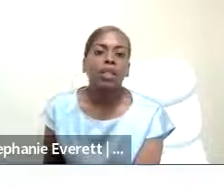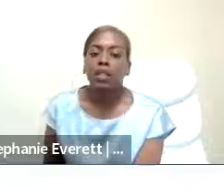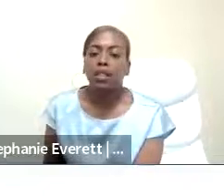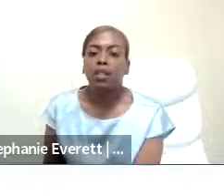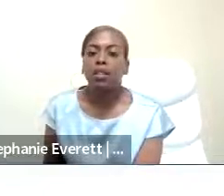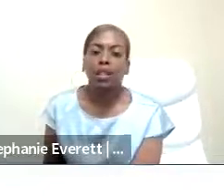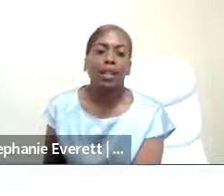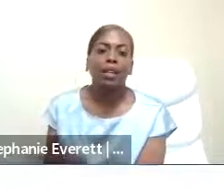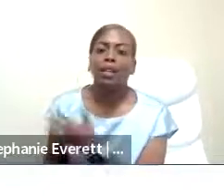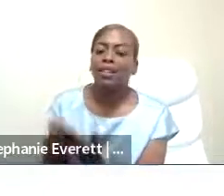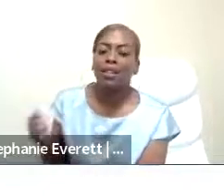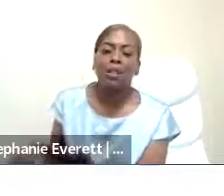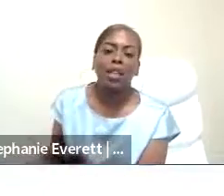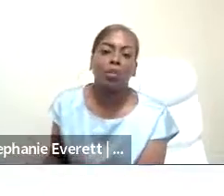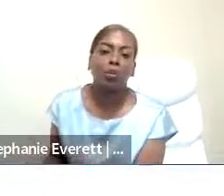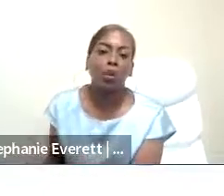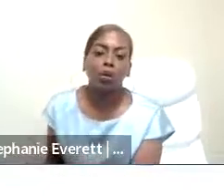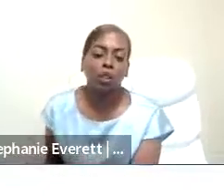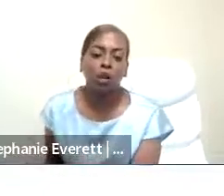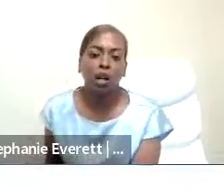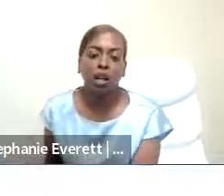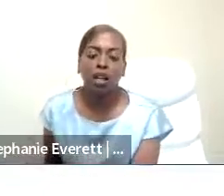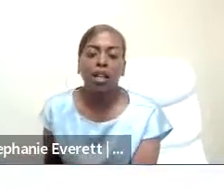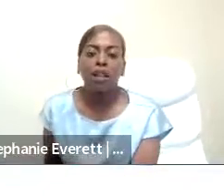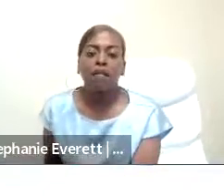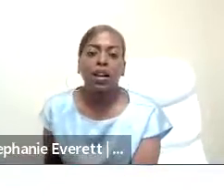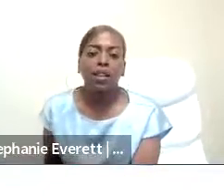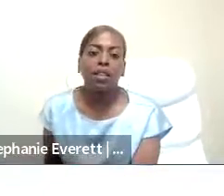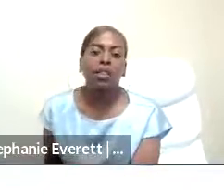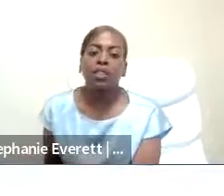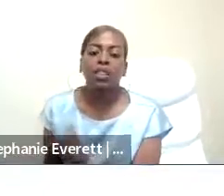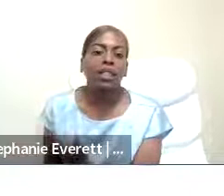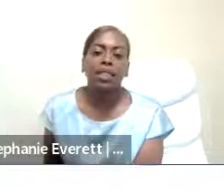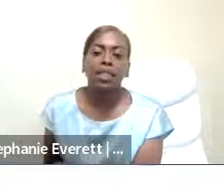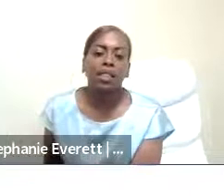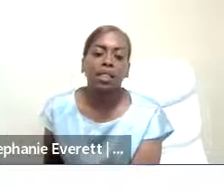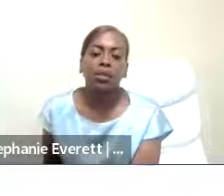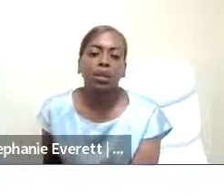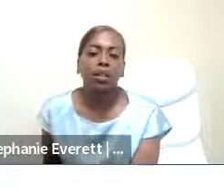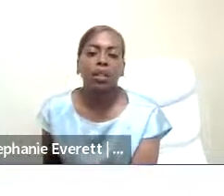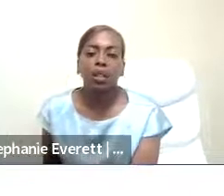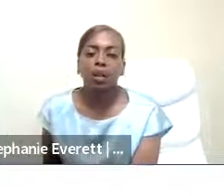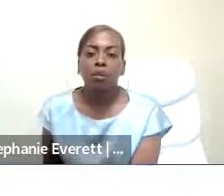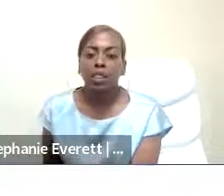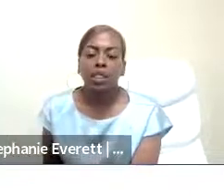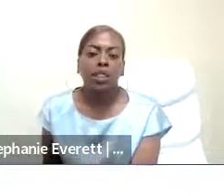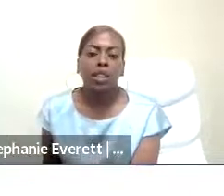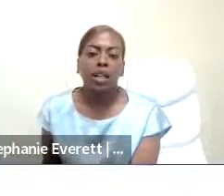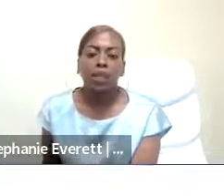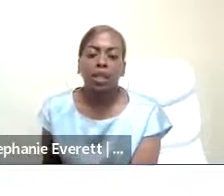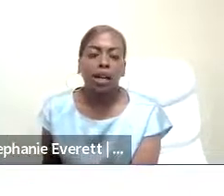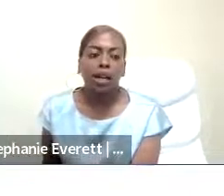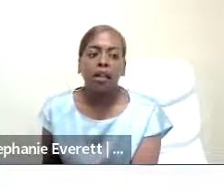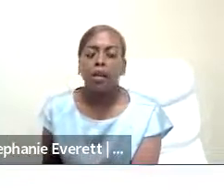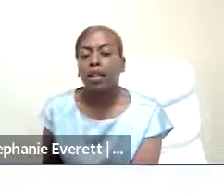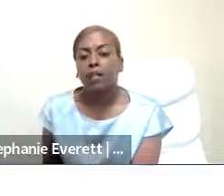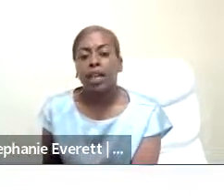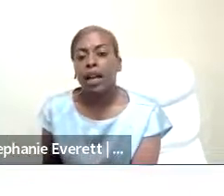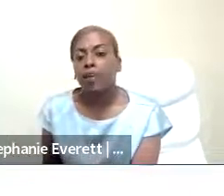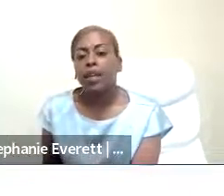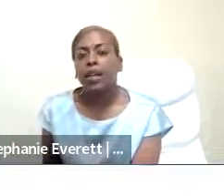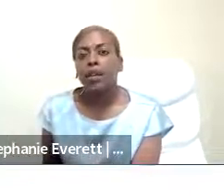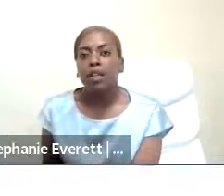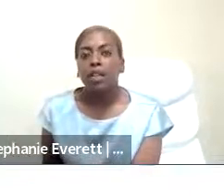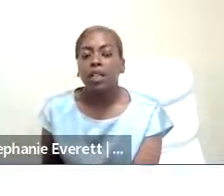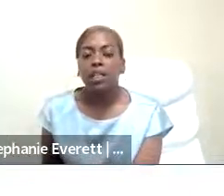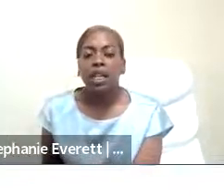cumbersome and just look like something else more was going on rather than just that the 90 days would potentially just not be enough